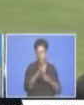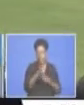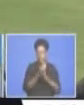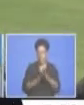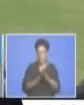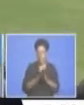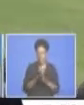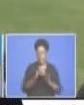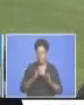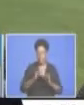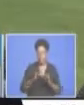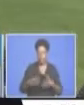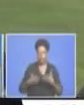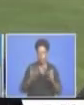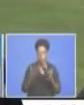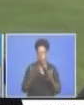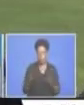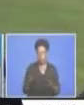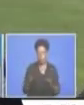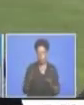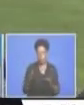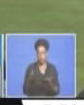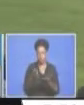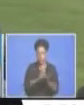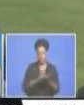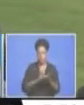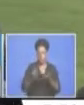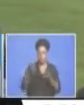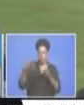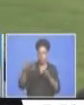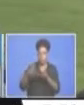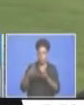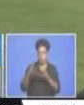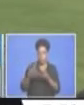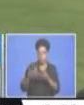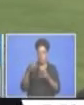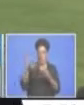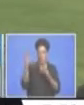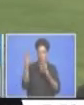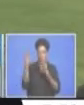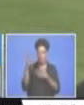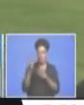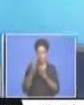excited to continue to offer the college football scene in the Bahamas.